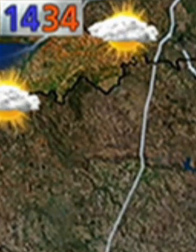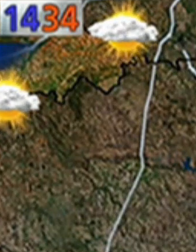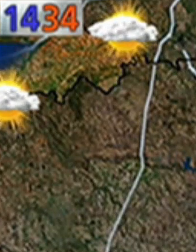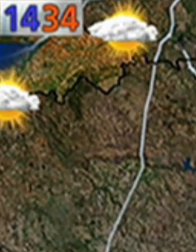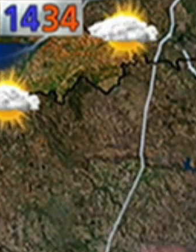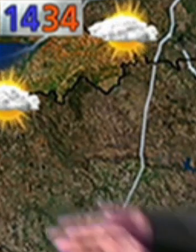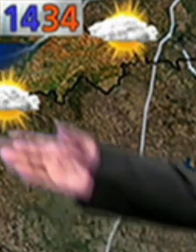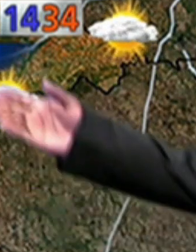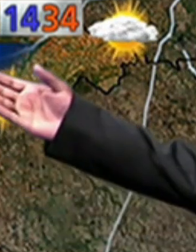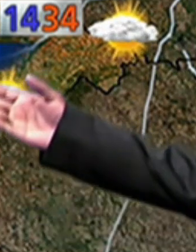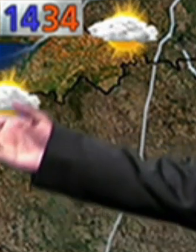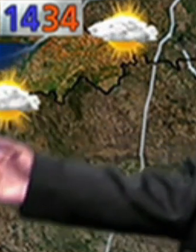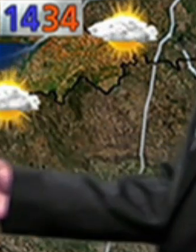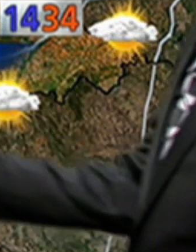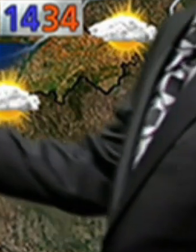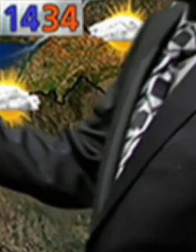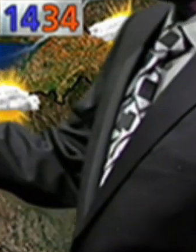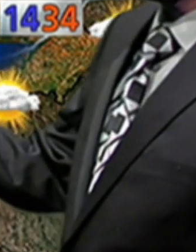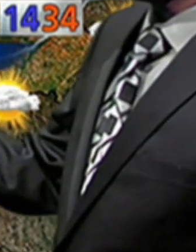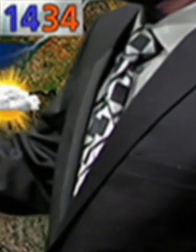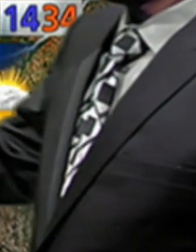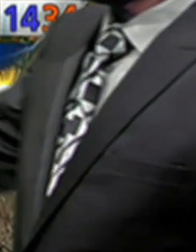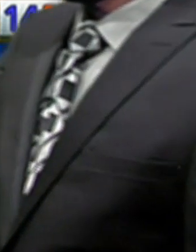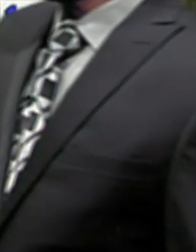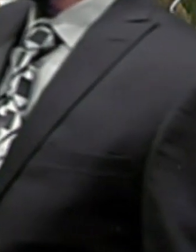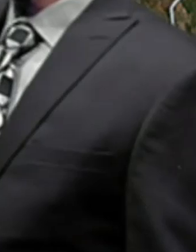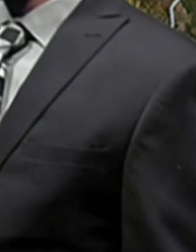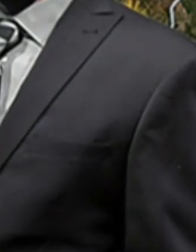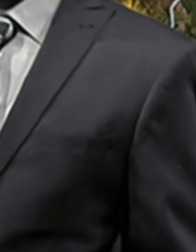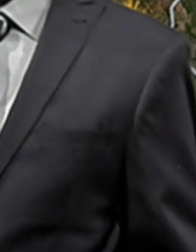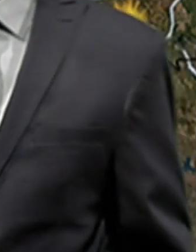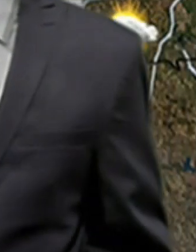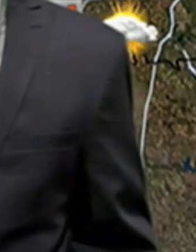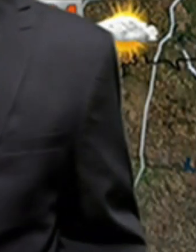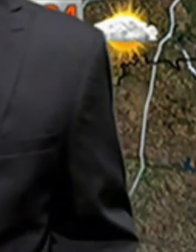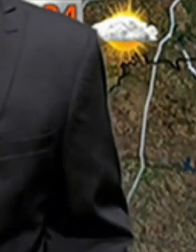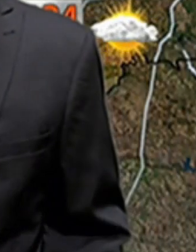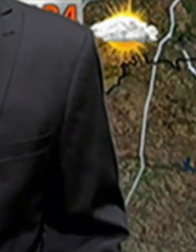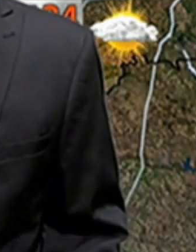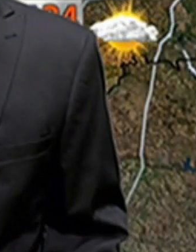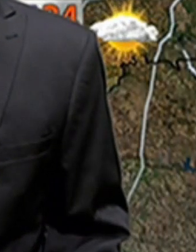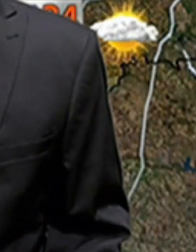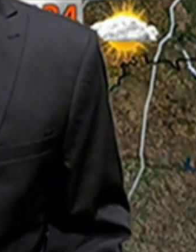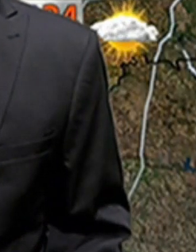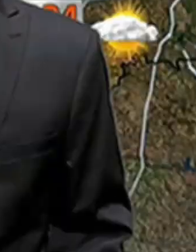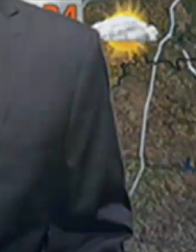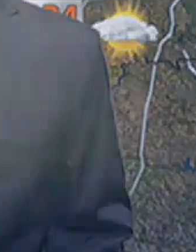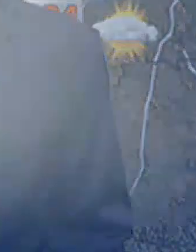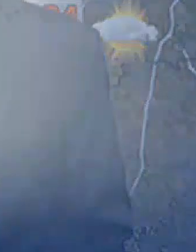a fisha la ka moswane ka bo Klerksdorp go tsena bjalo ka bo Ottosdal go fitlha ka bo Mahikeng magesho go tšwa gona ke re mošate